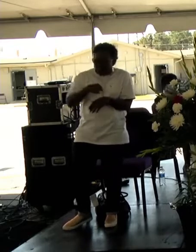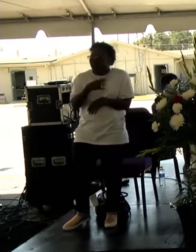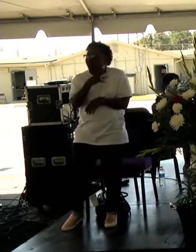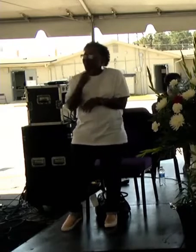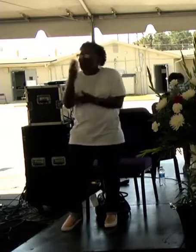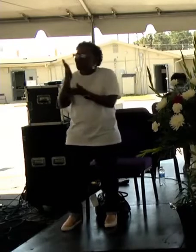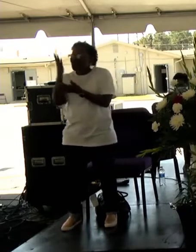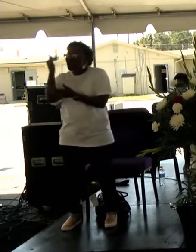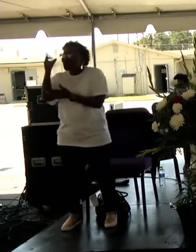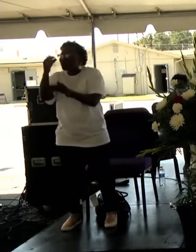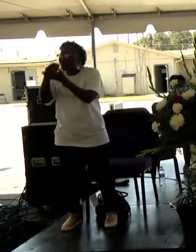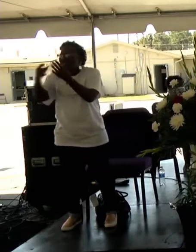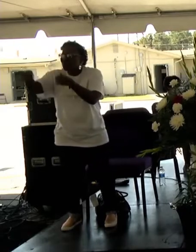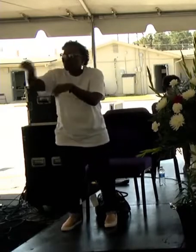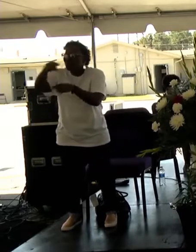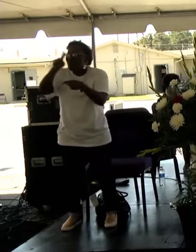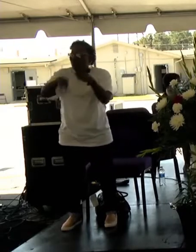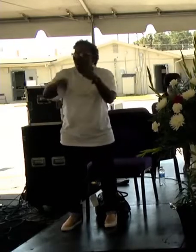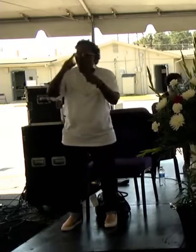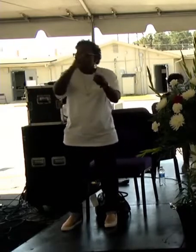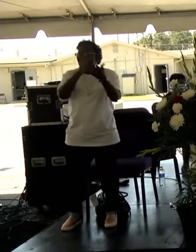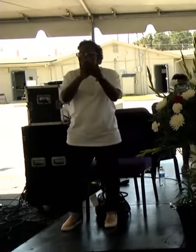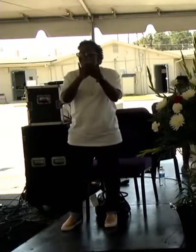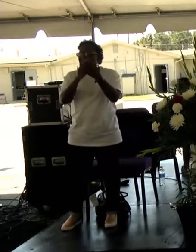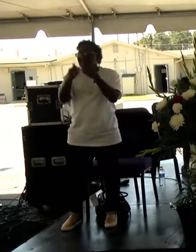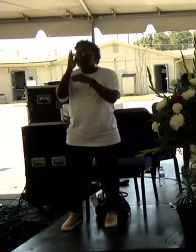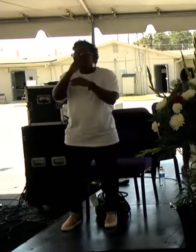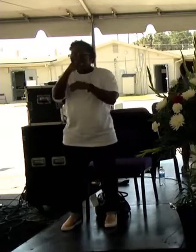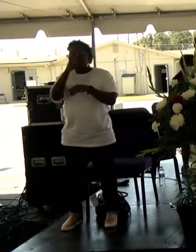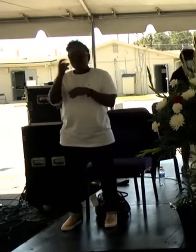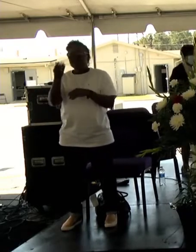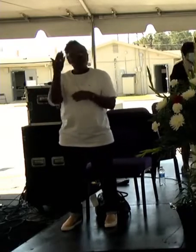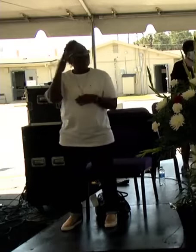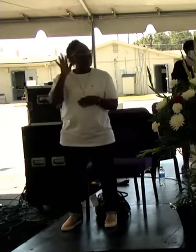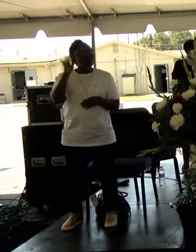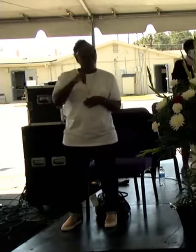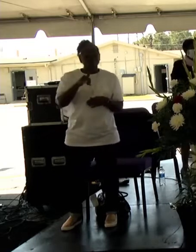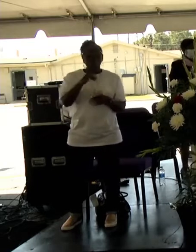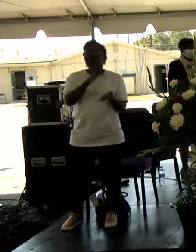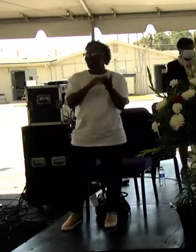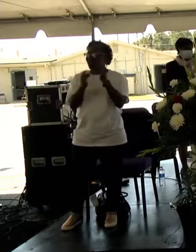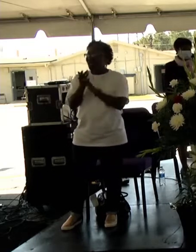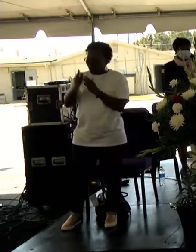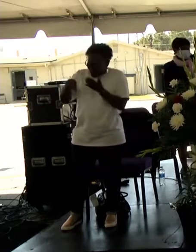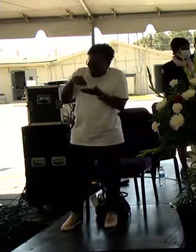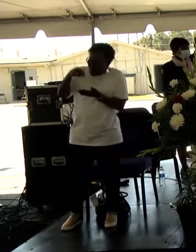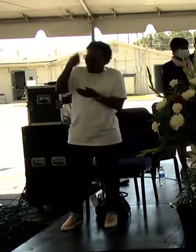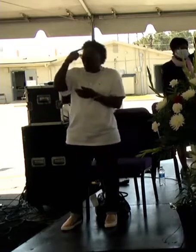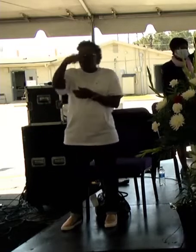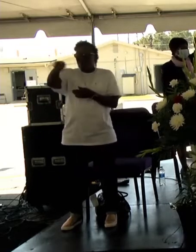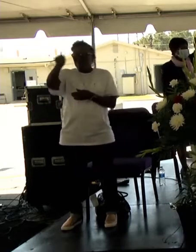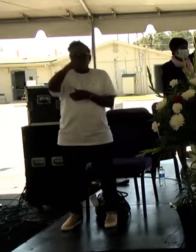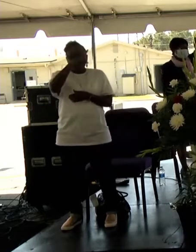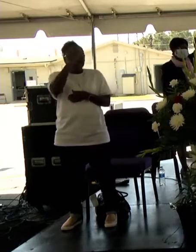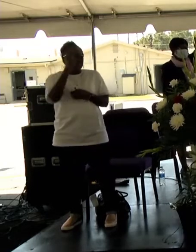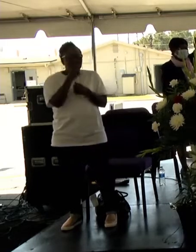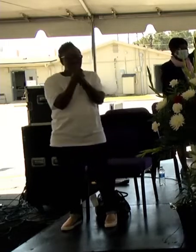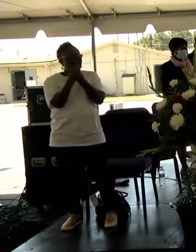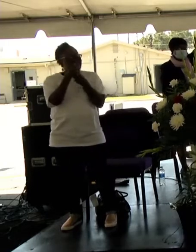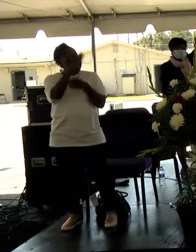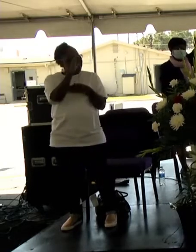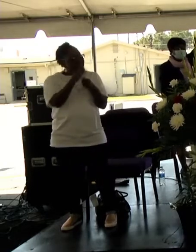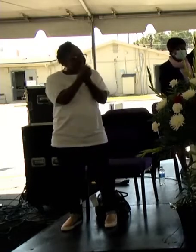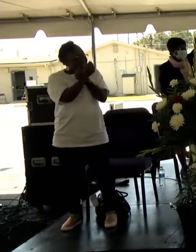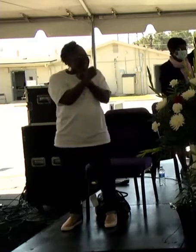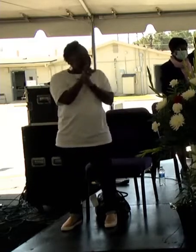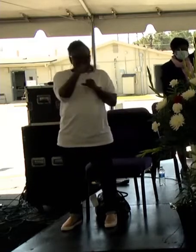Jesus rose for you. And see, every now and then, you ought to just break out into praise because God saved you and you didn't deserve it. How